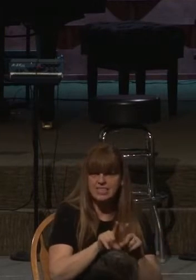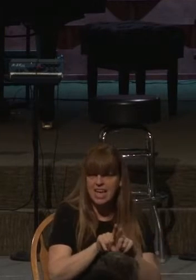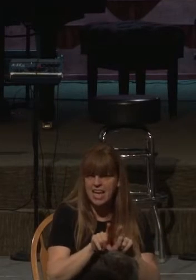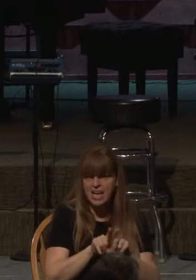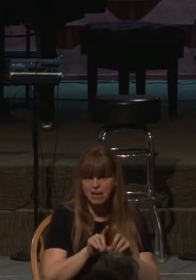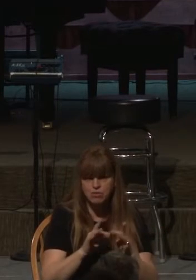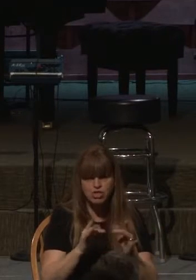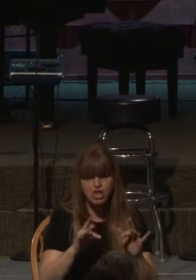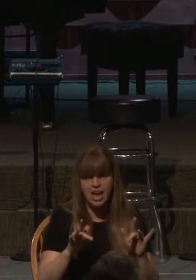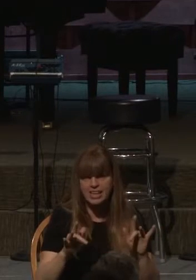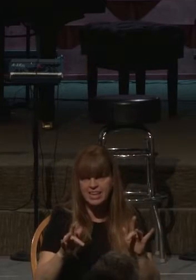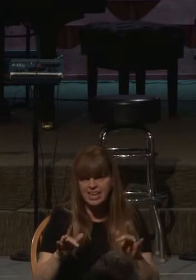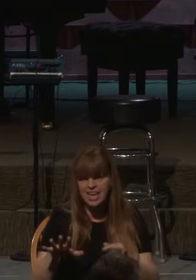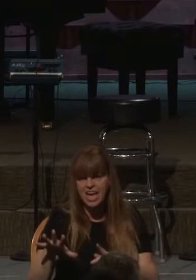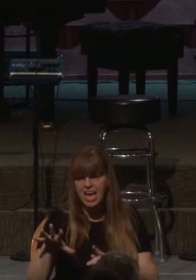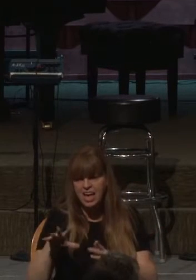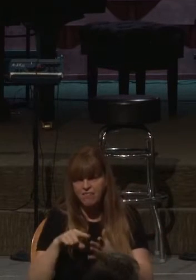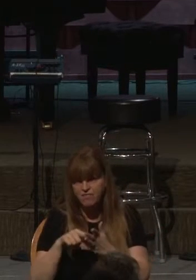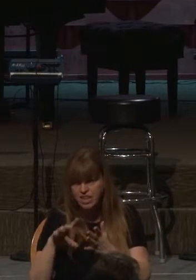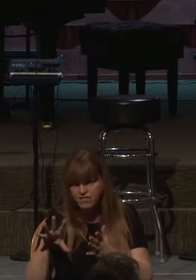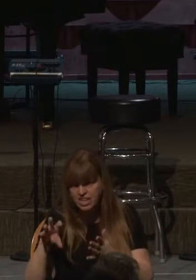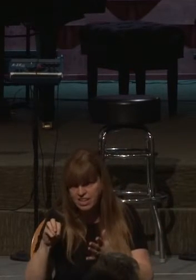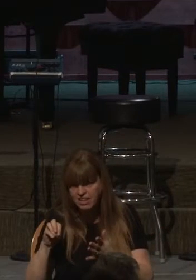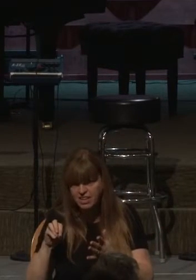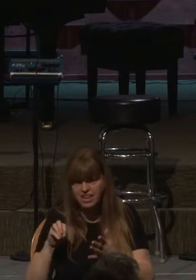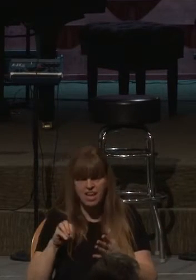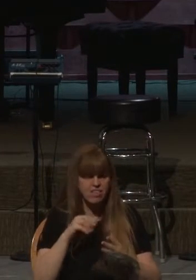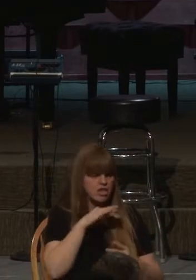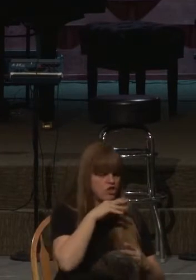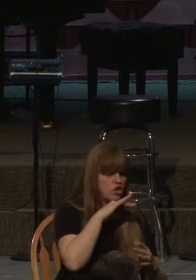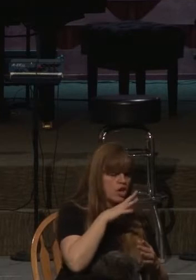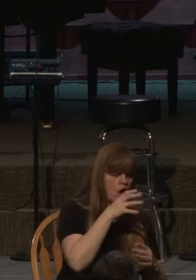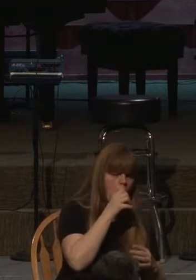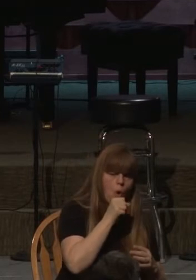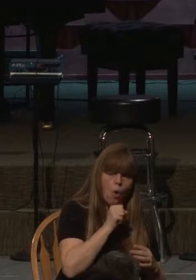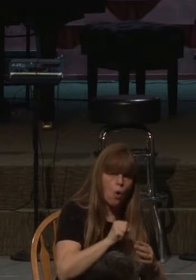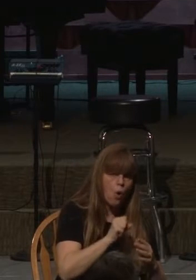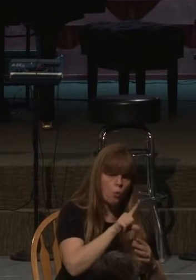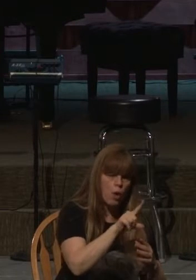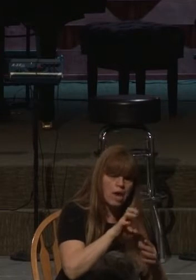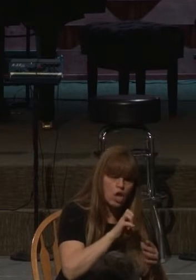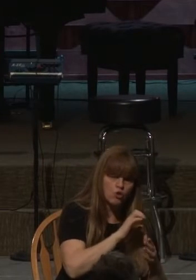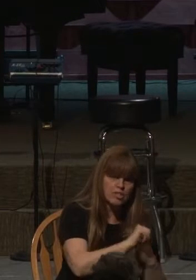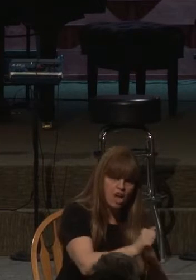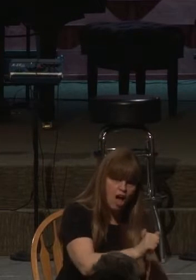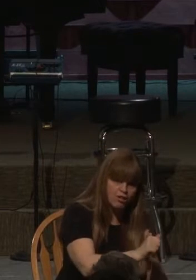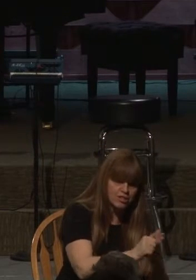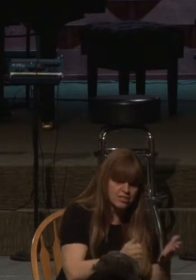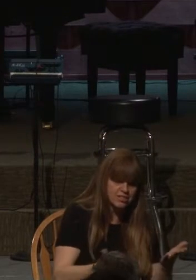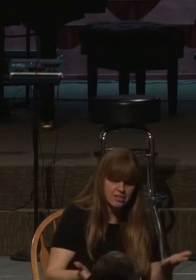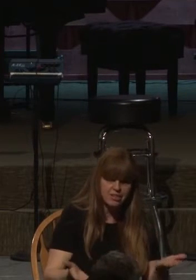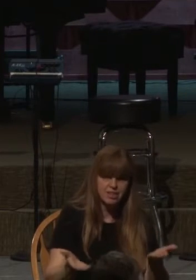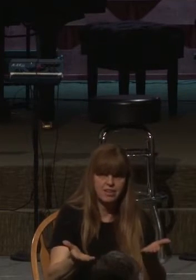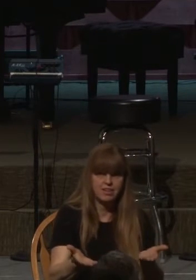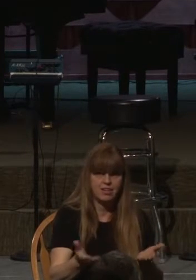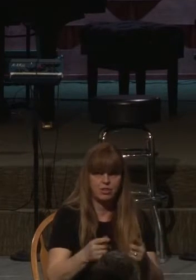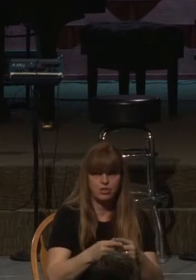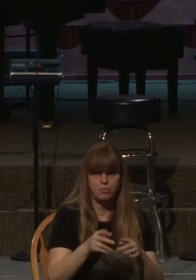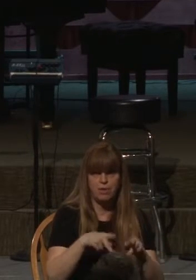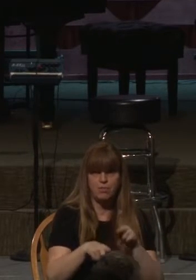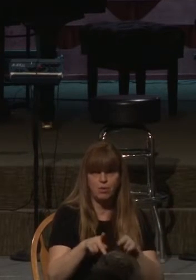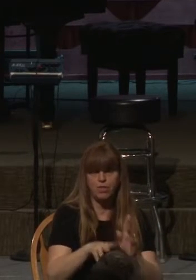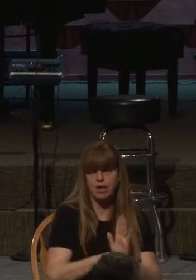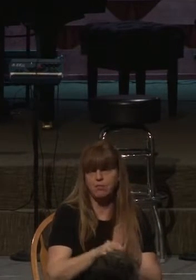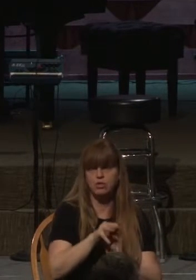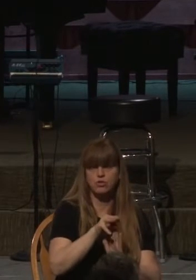shiny, brilliant 50 cent piece and that dirty, old, tattered $100 bill and you present it to people who are